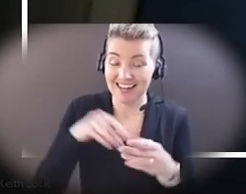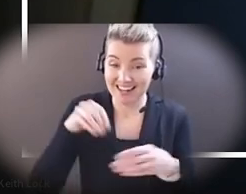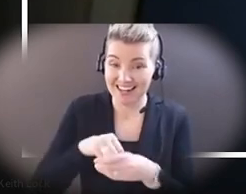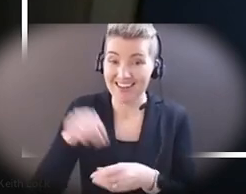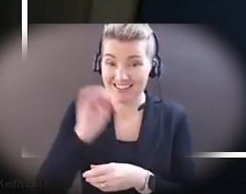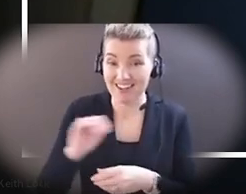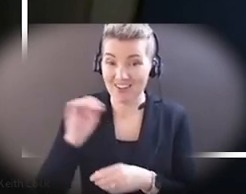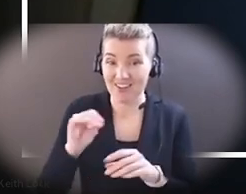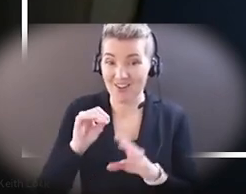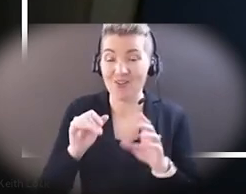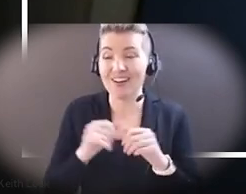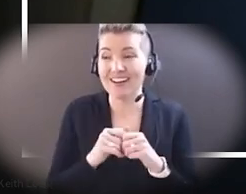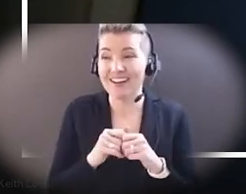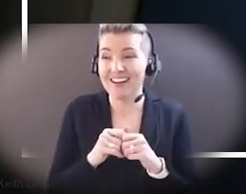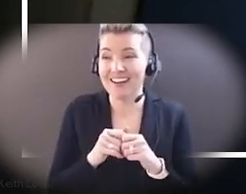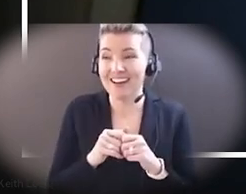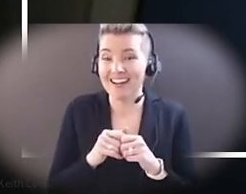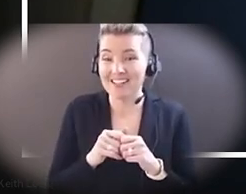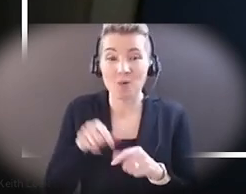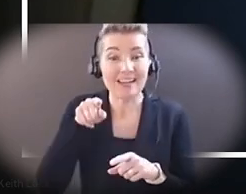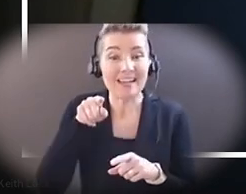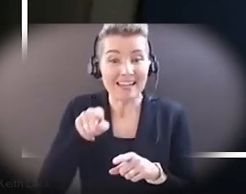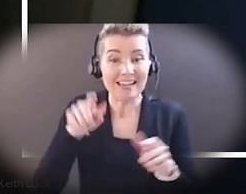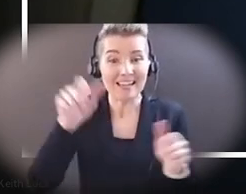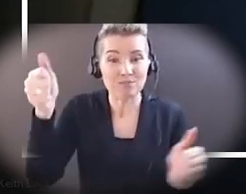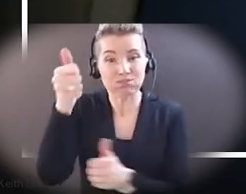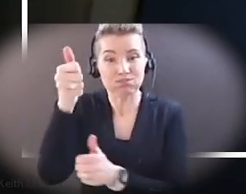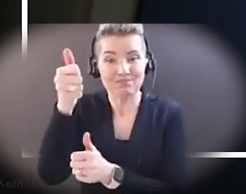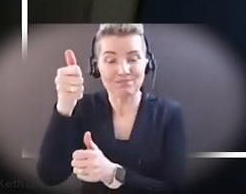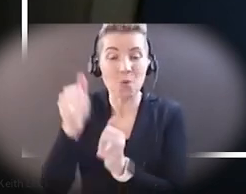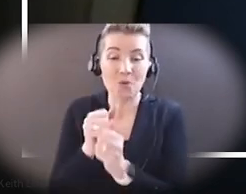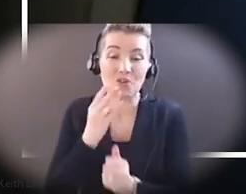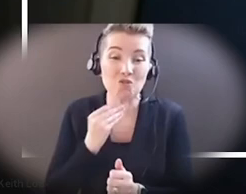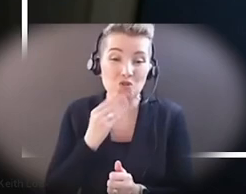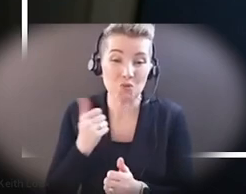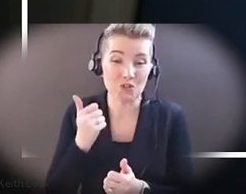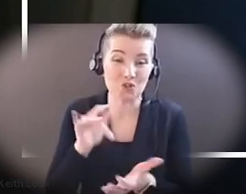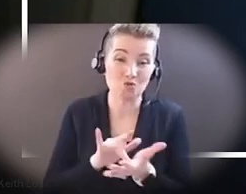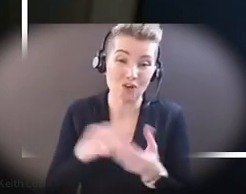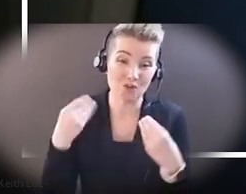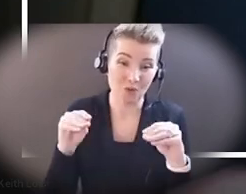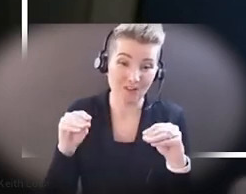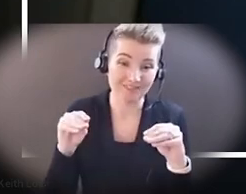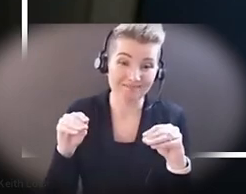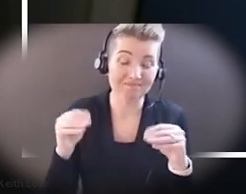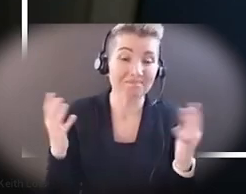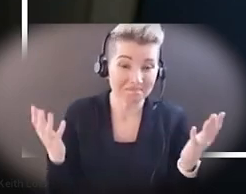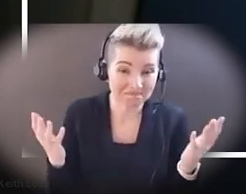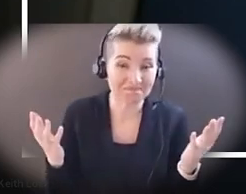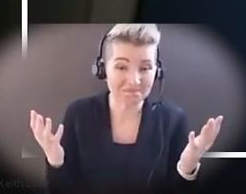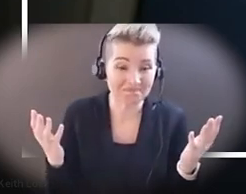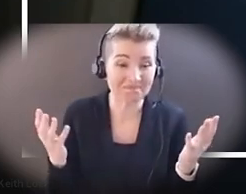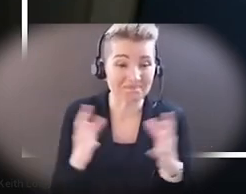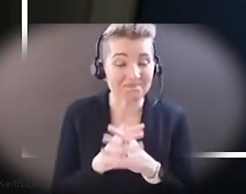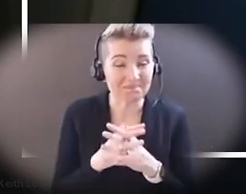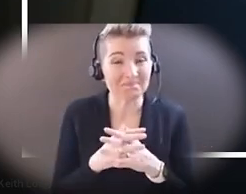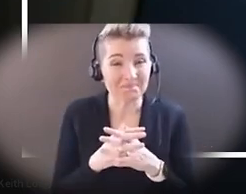He apprenticed with a Jewish drugstore, you know. So there was a very,